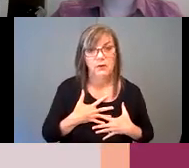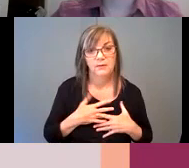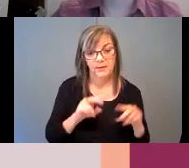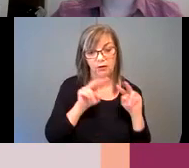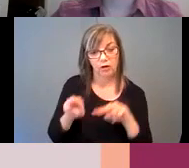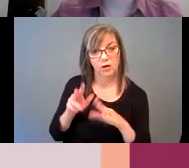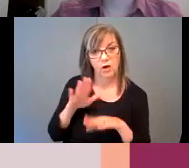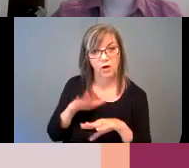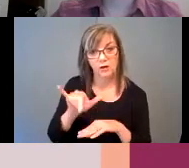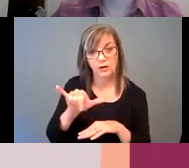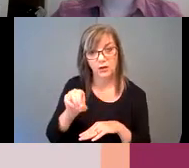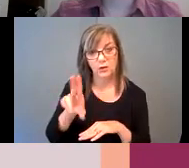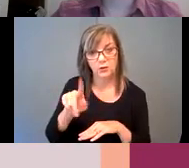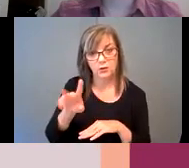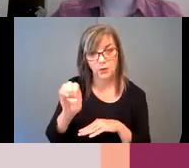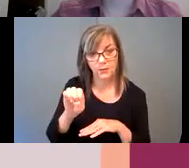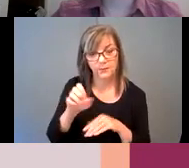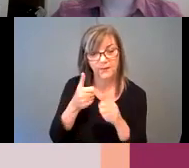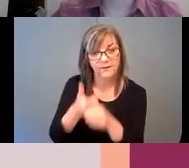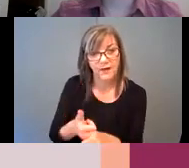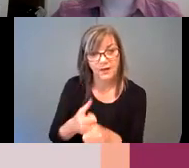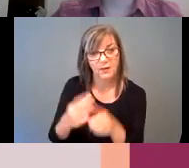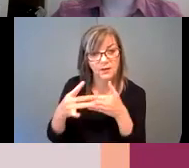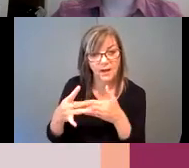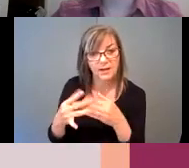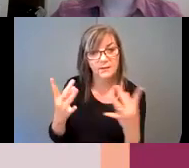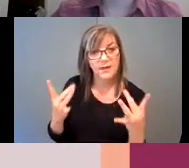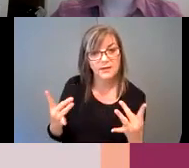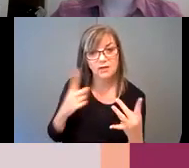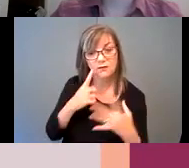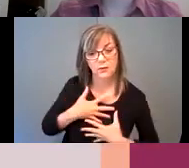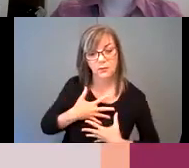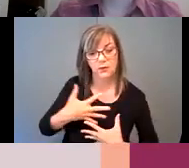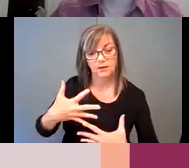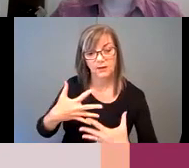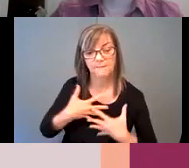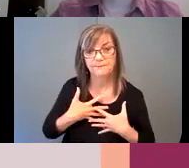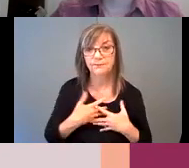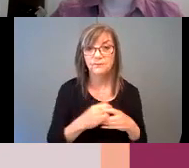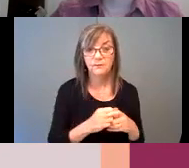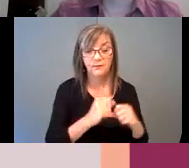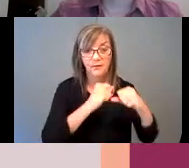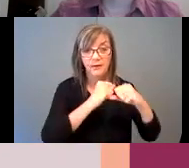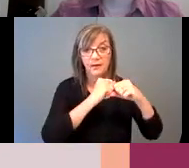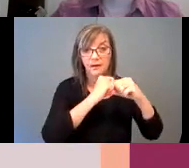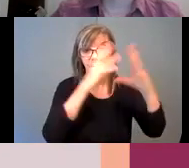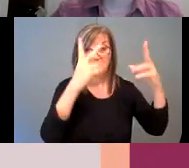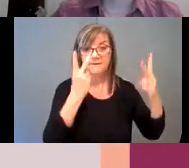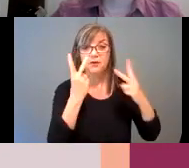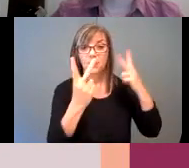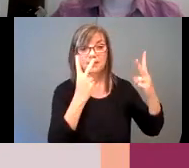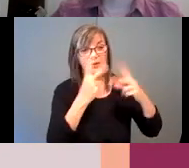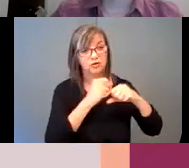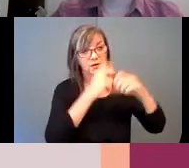up different guided meditations for that. Visualization meditation, connection, being able to co-regulate with